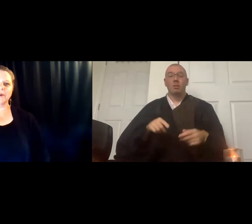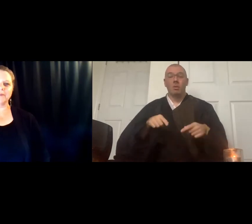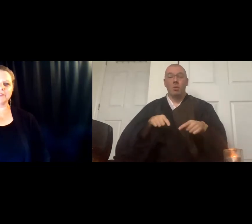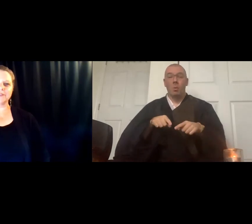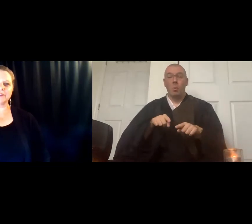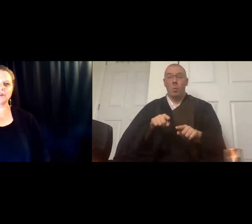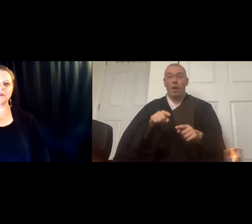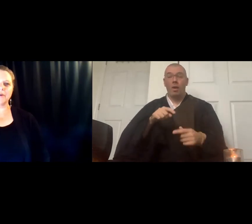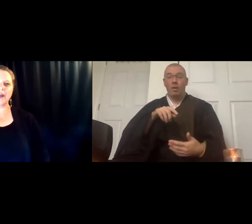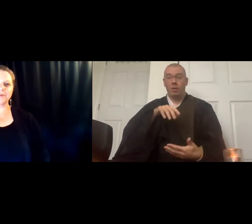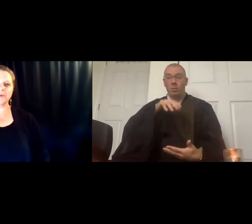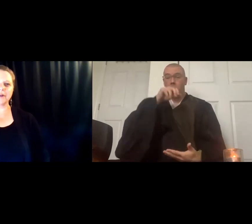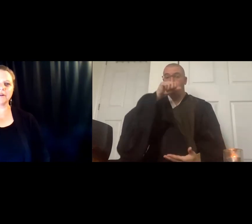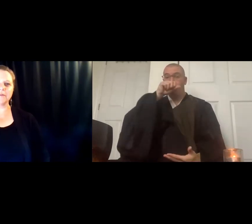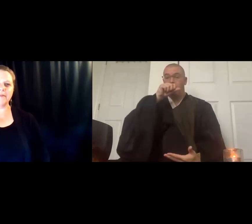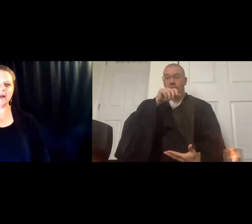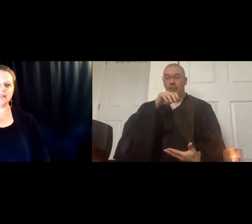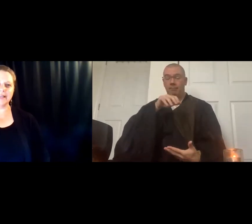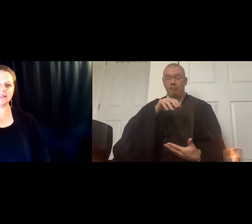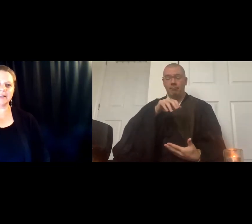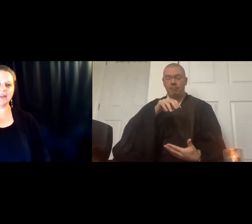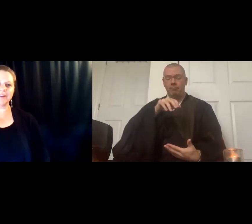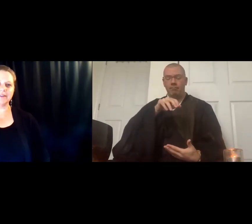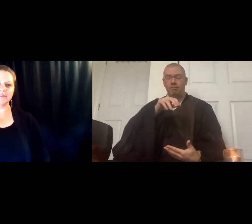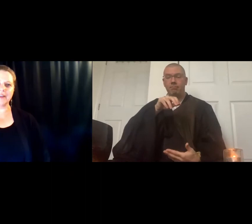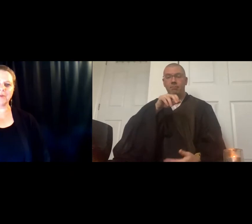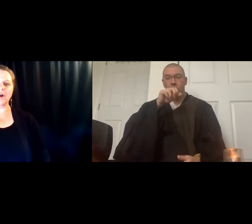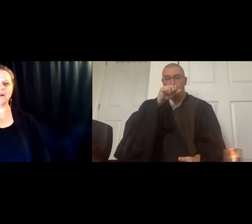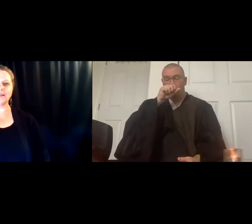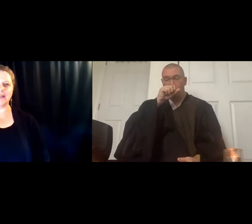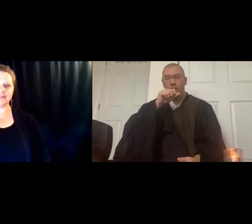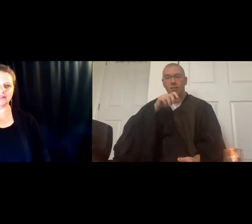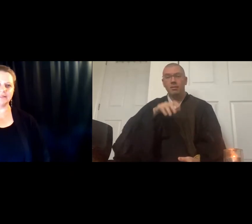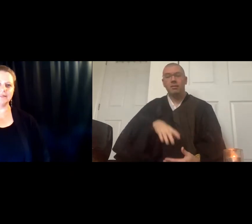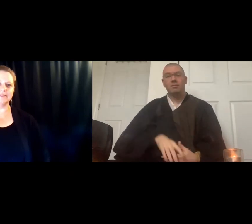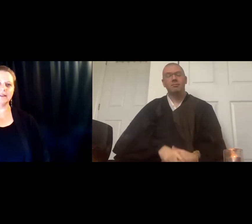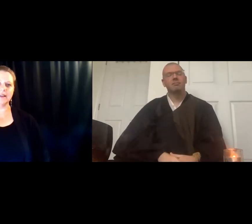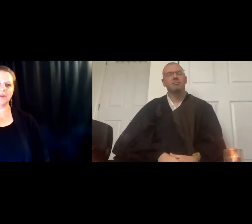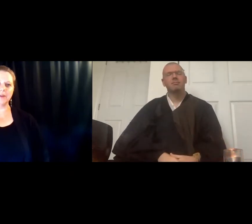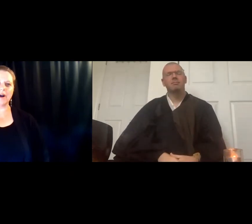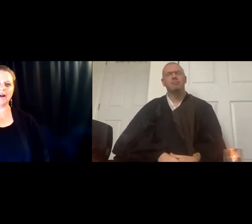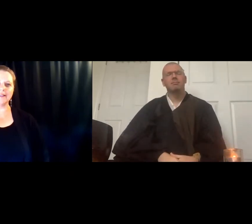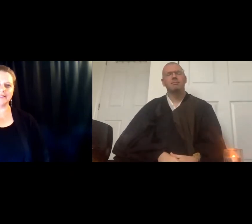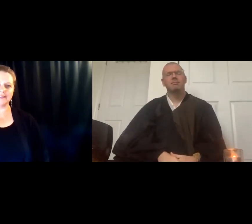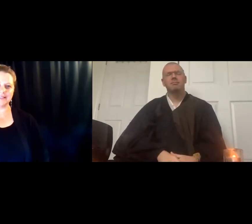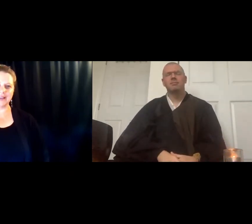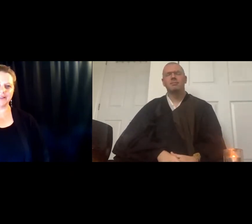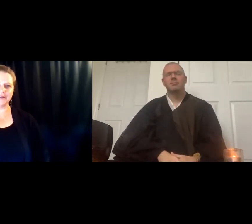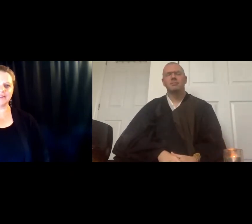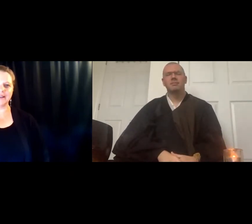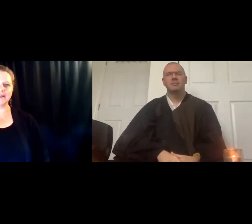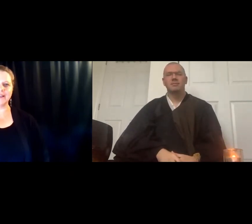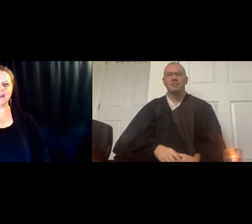We want to make sure as we're meditating together that we're all connected and we're all in this